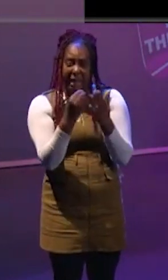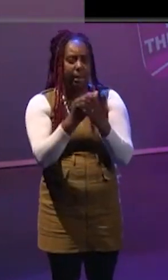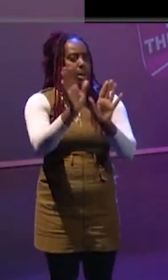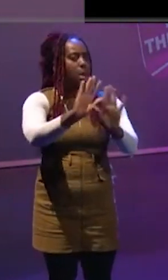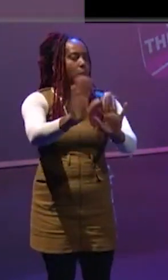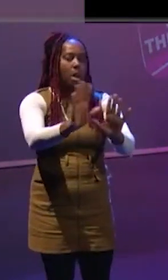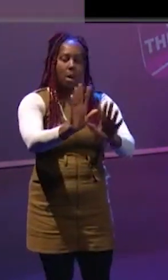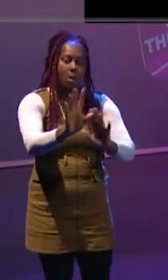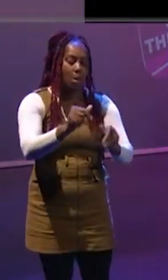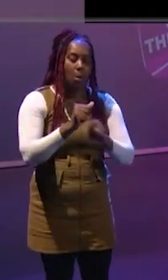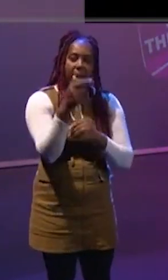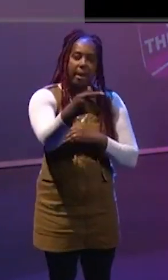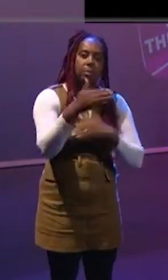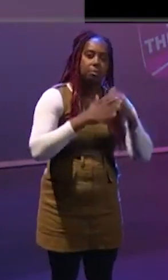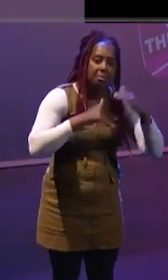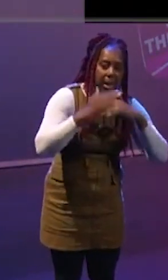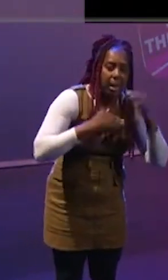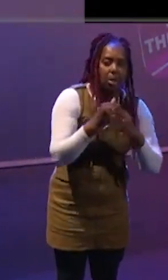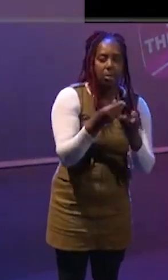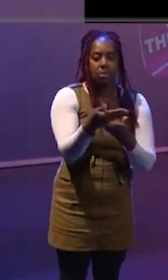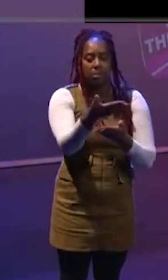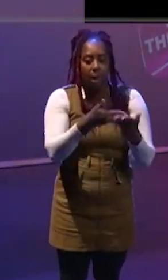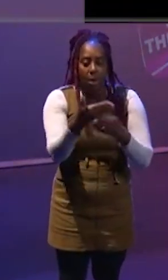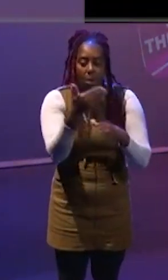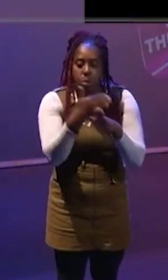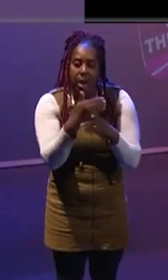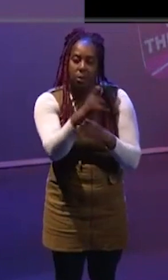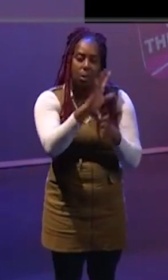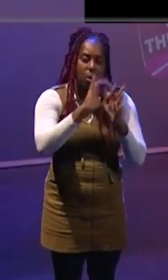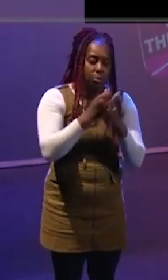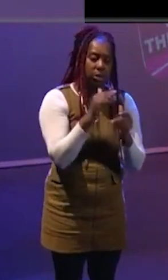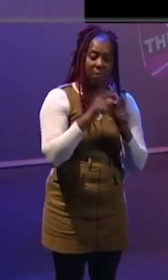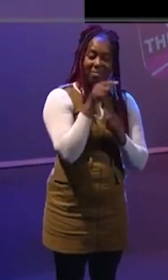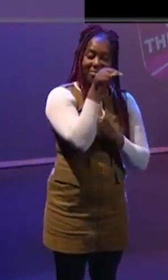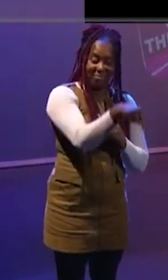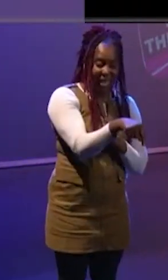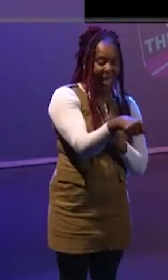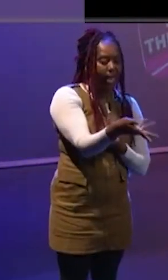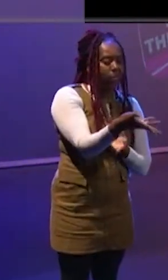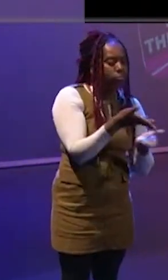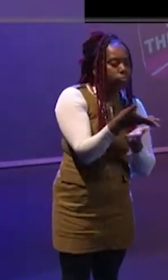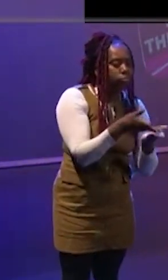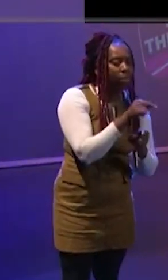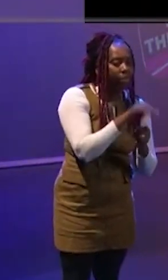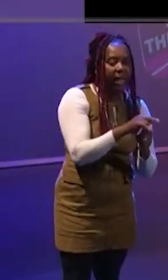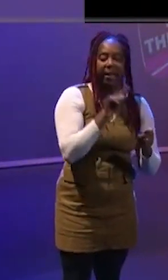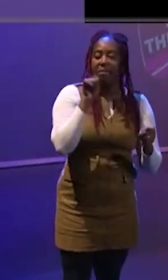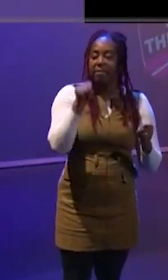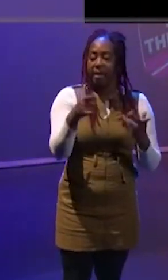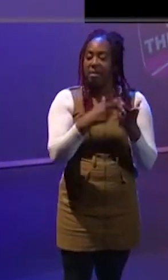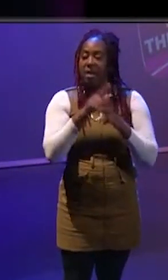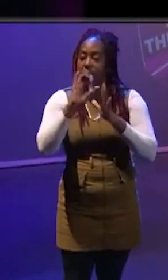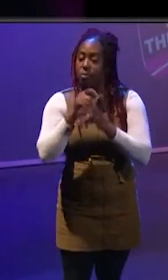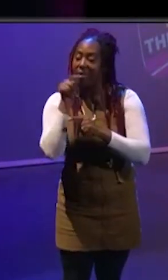pulled those together and built something and started working on that project over there, which meant that whilst we were doing that, we could build that project over